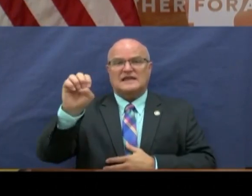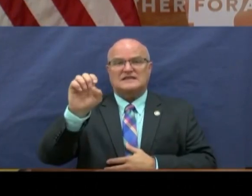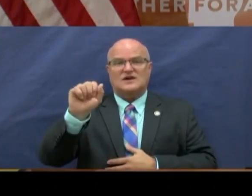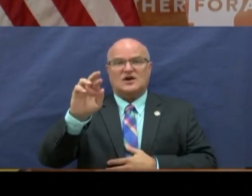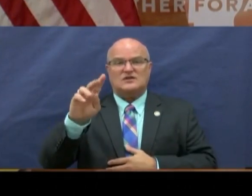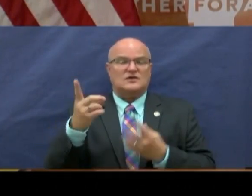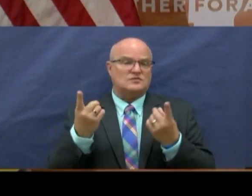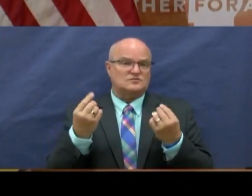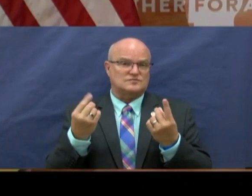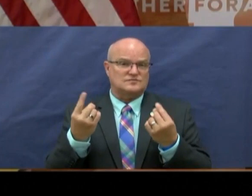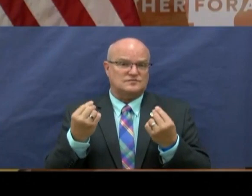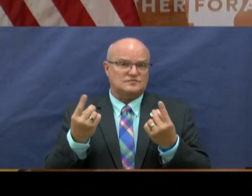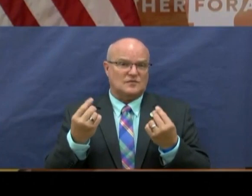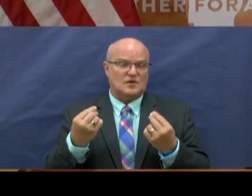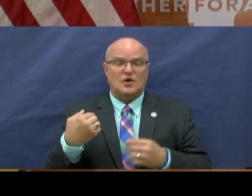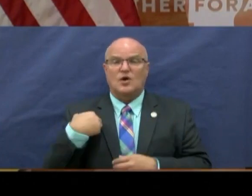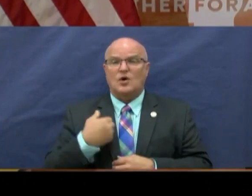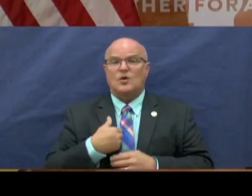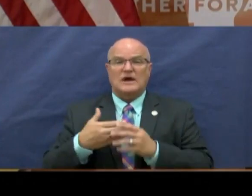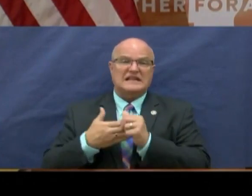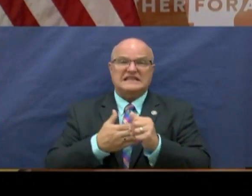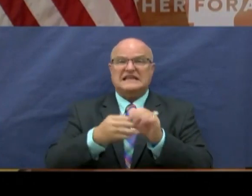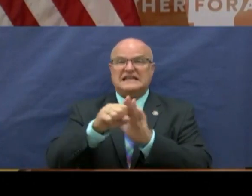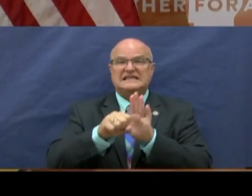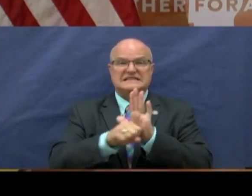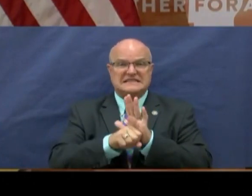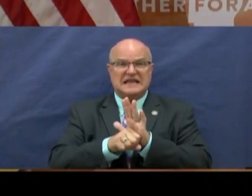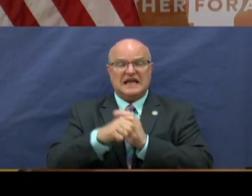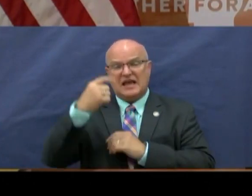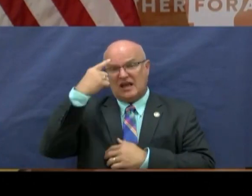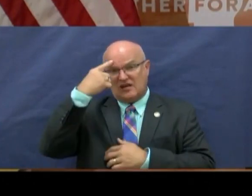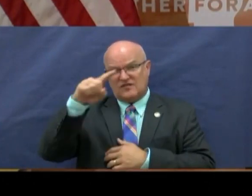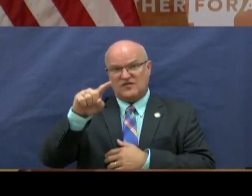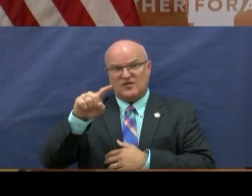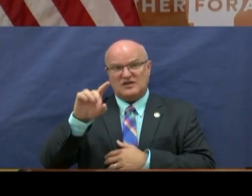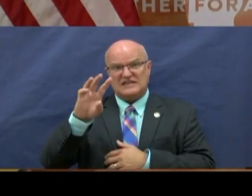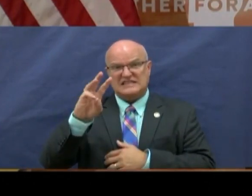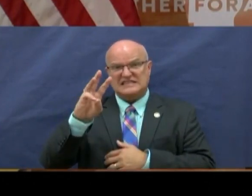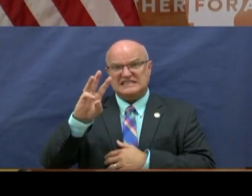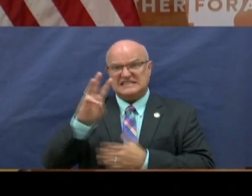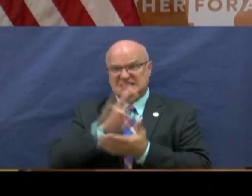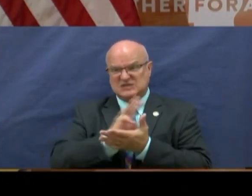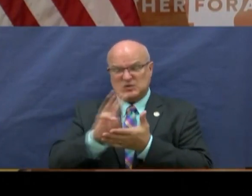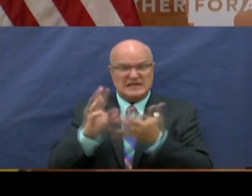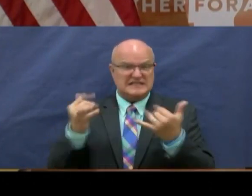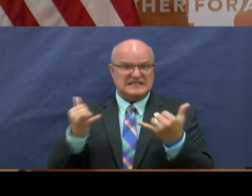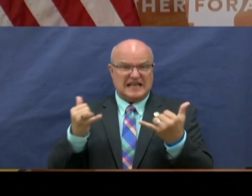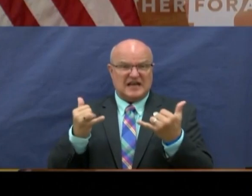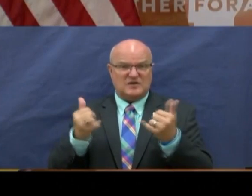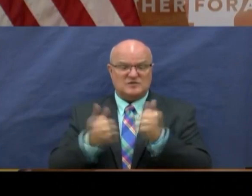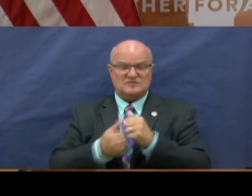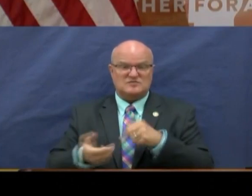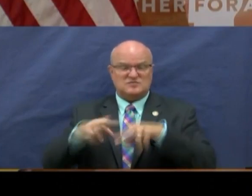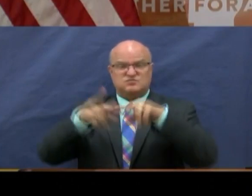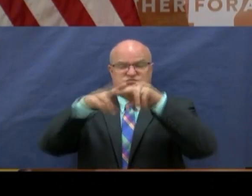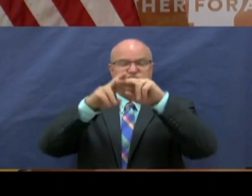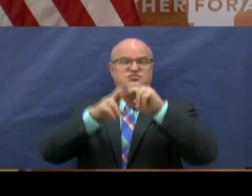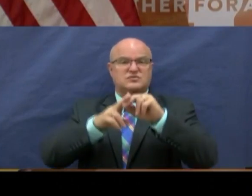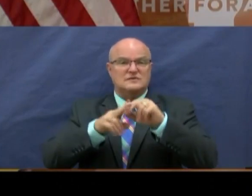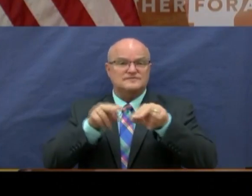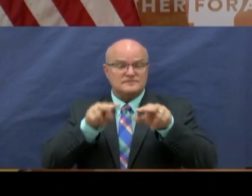to do? We are leading the state now, I think, for 6 straight weeks. Are you looking